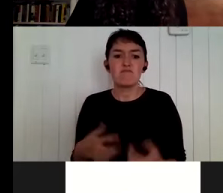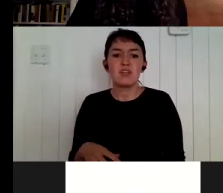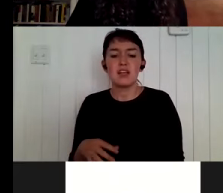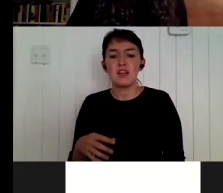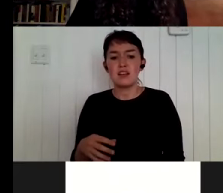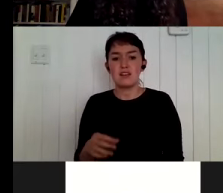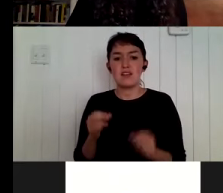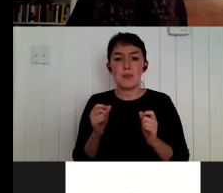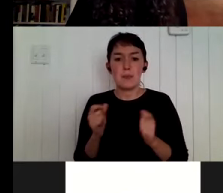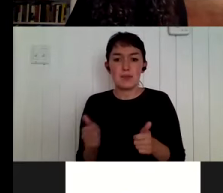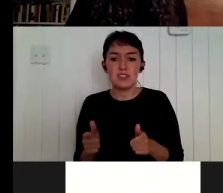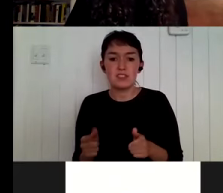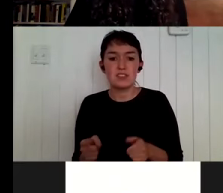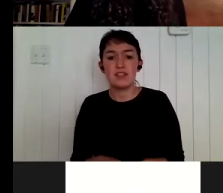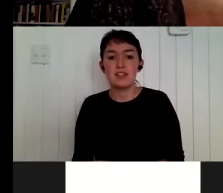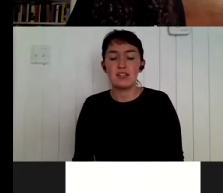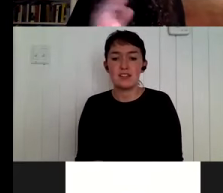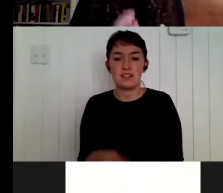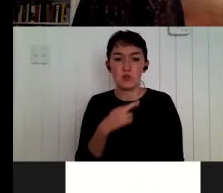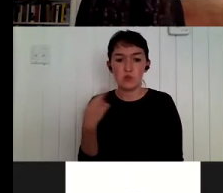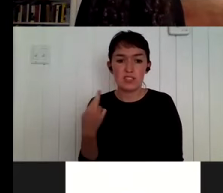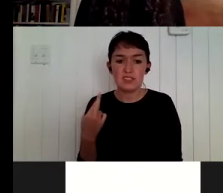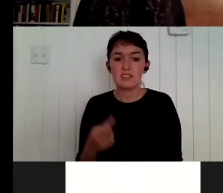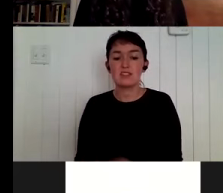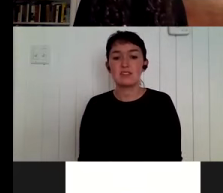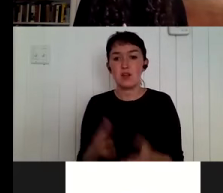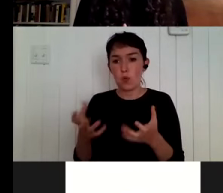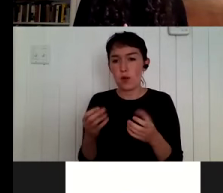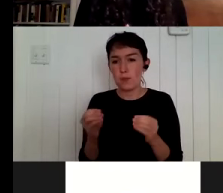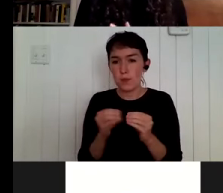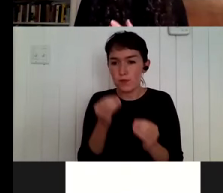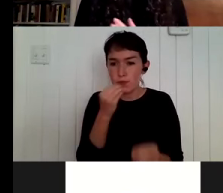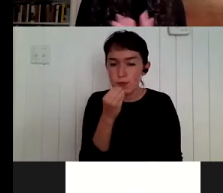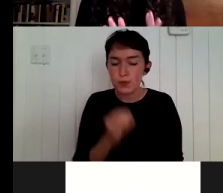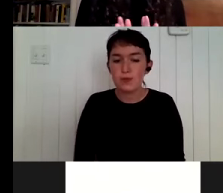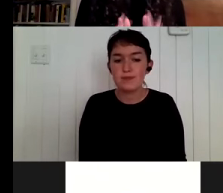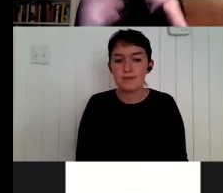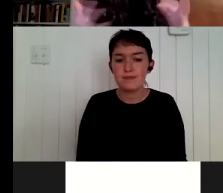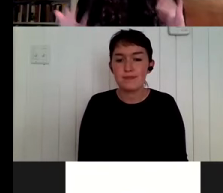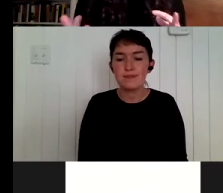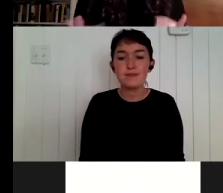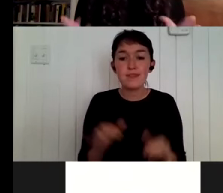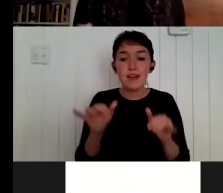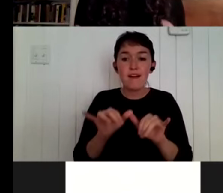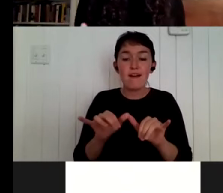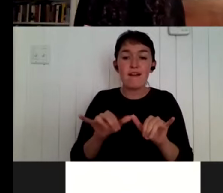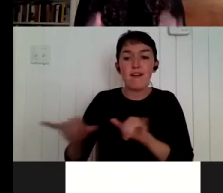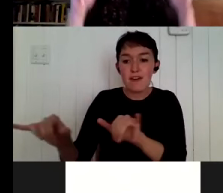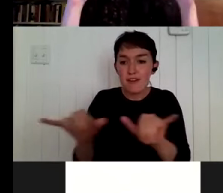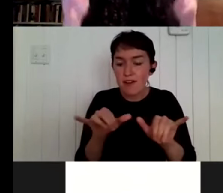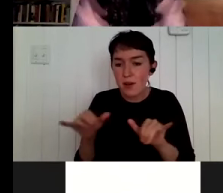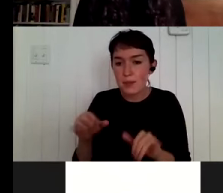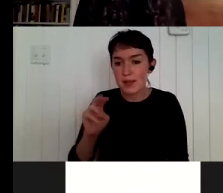Interestingly, a common myth is that you can't really make up sleep